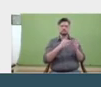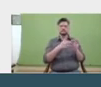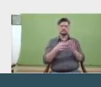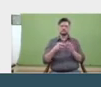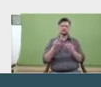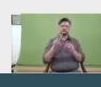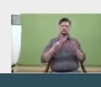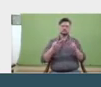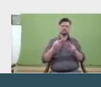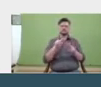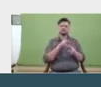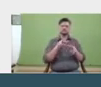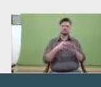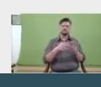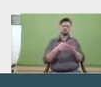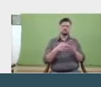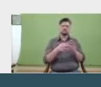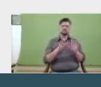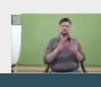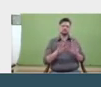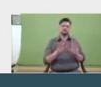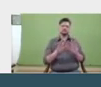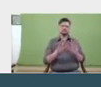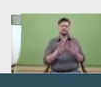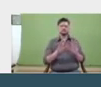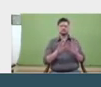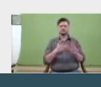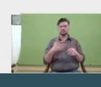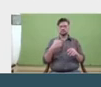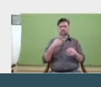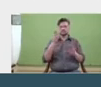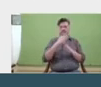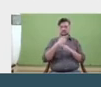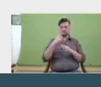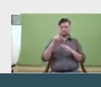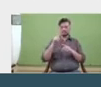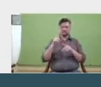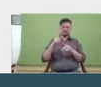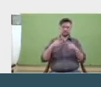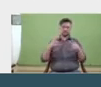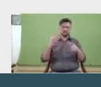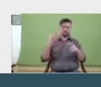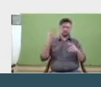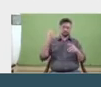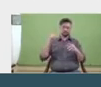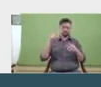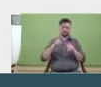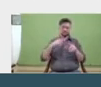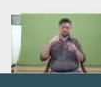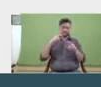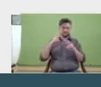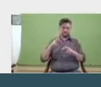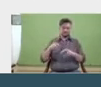sentence and these other languages i said i have been studying for last 10 years or so different groups of languages have much more complicated